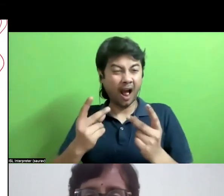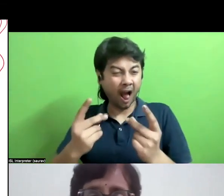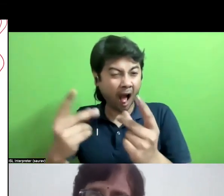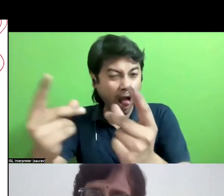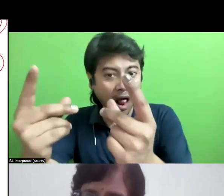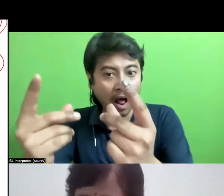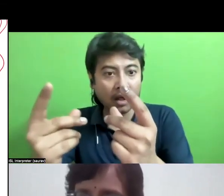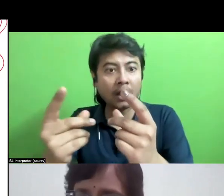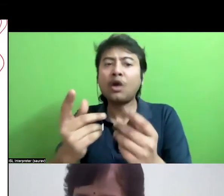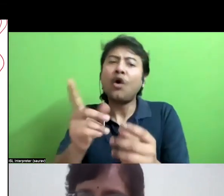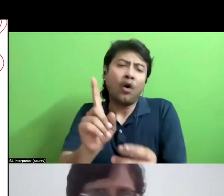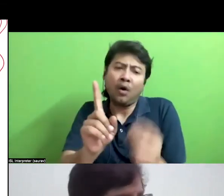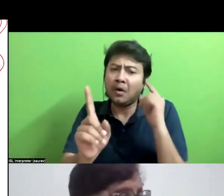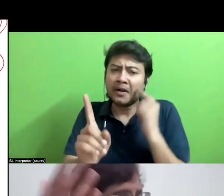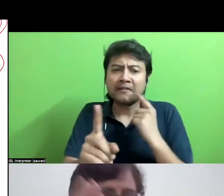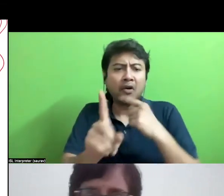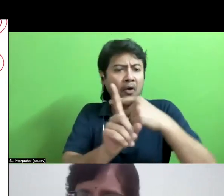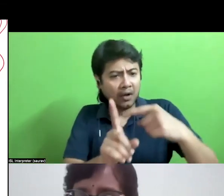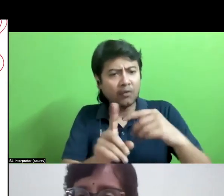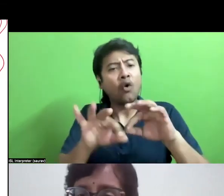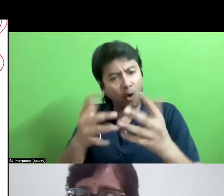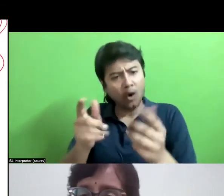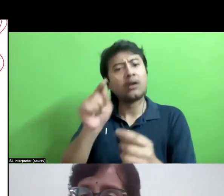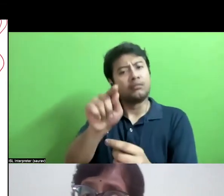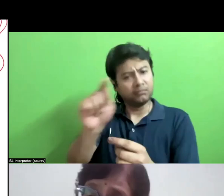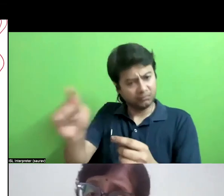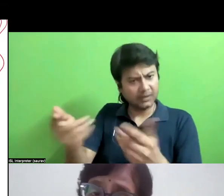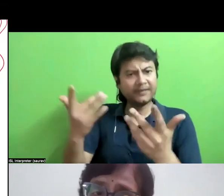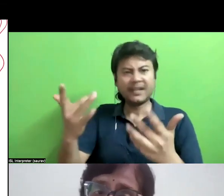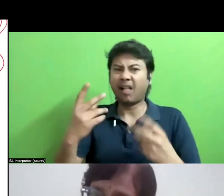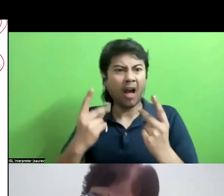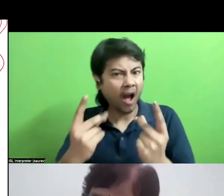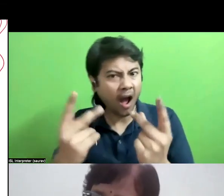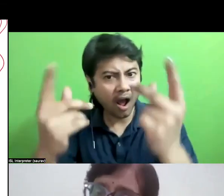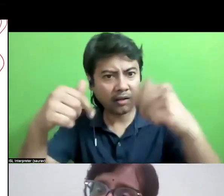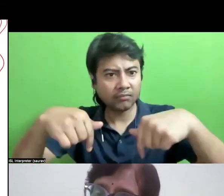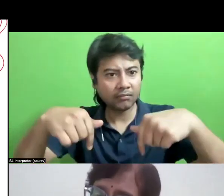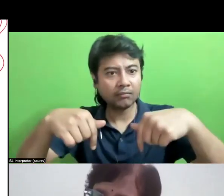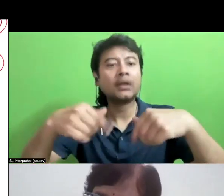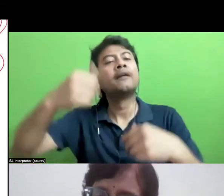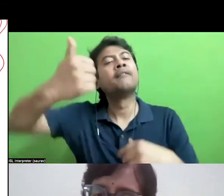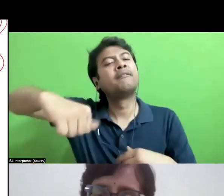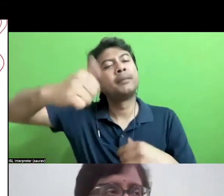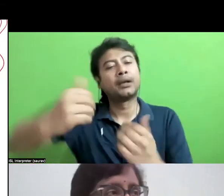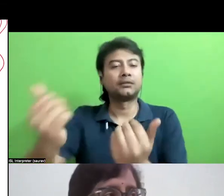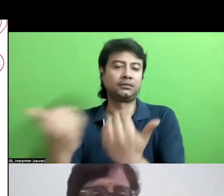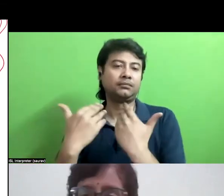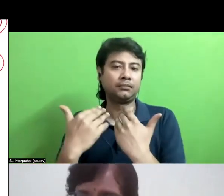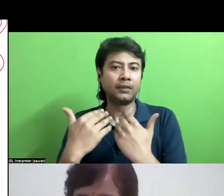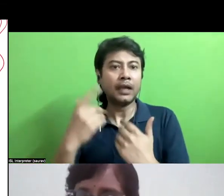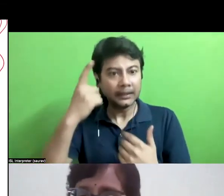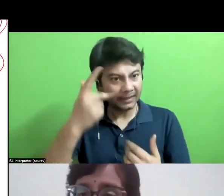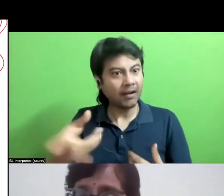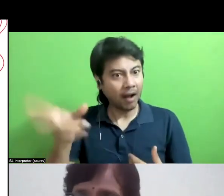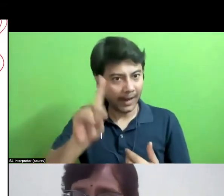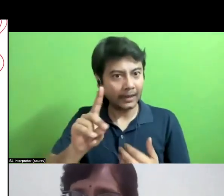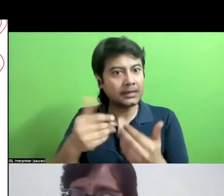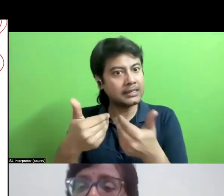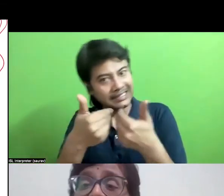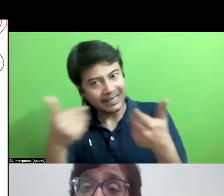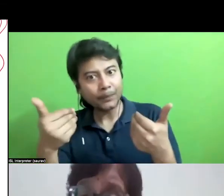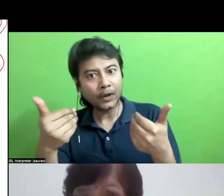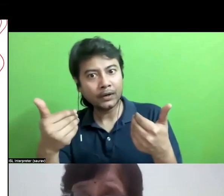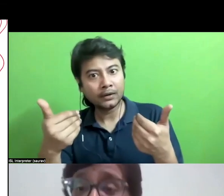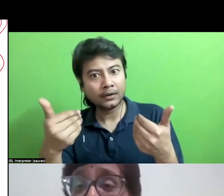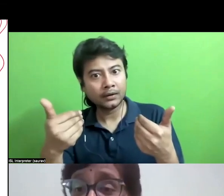also, let us know in the feedback. We'll send you something. And then maybe if we need to, we can have a separate session which has much more